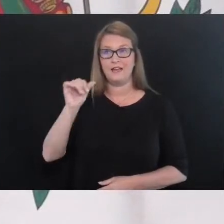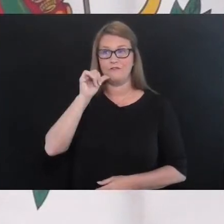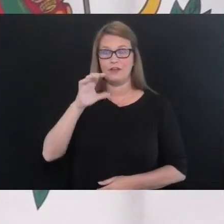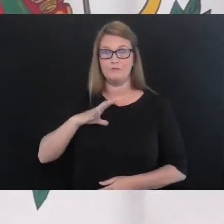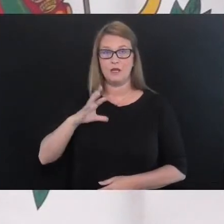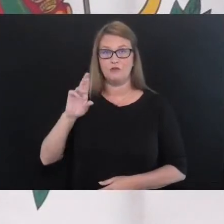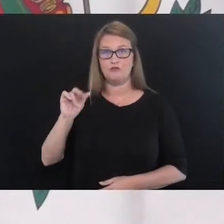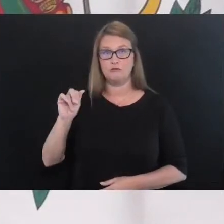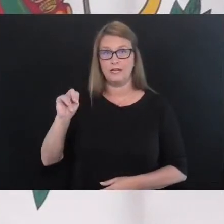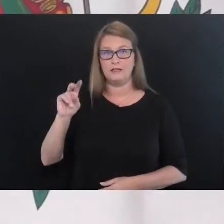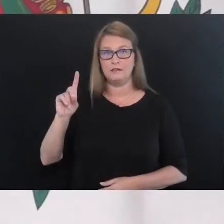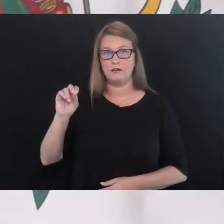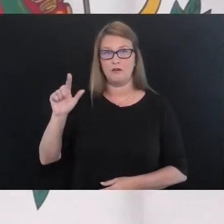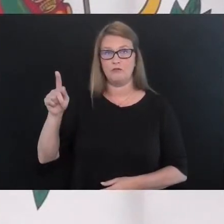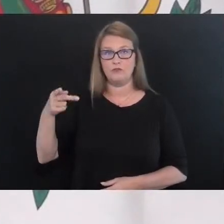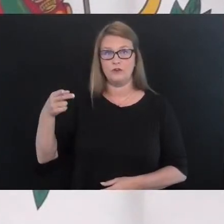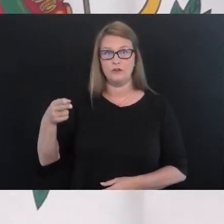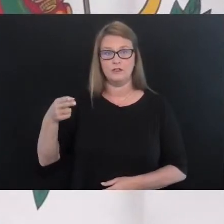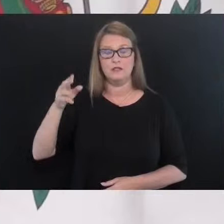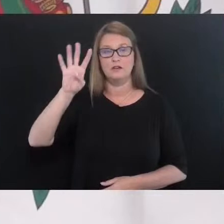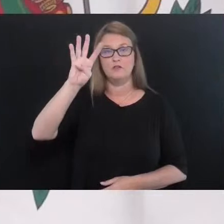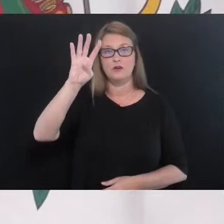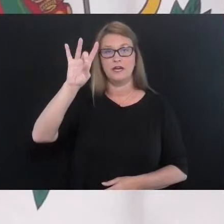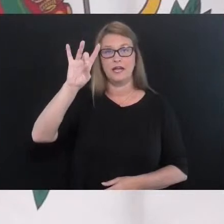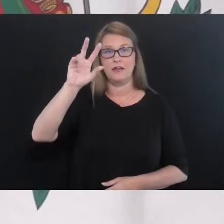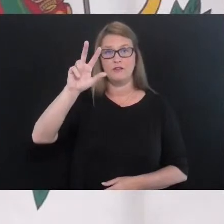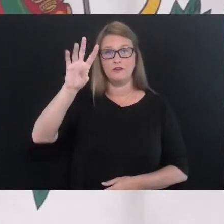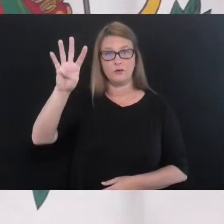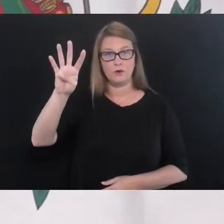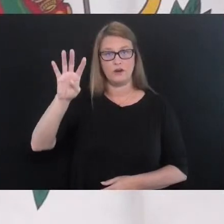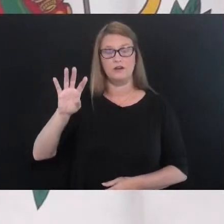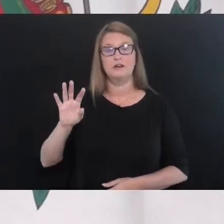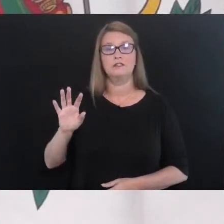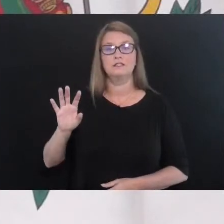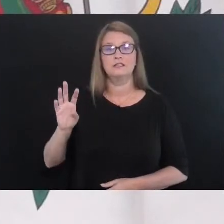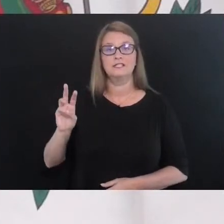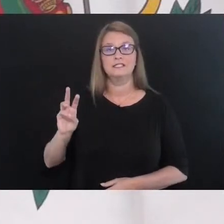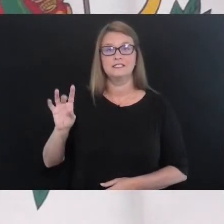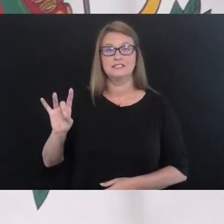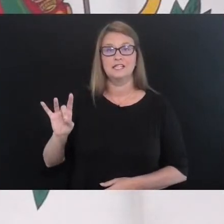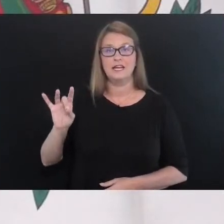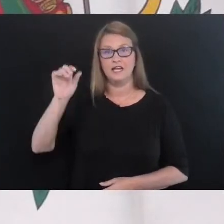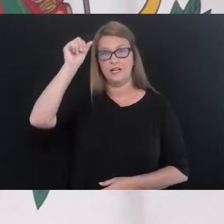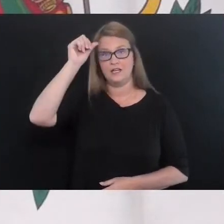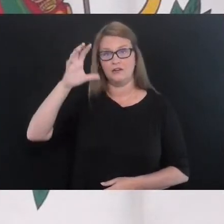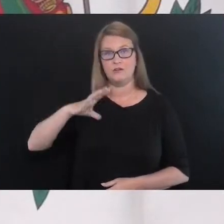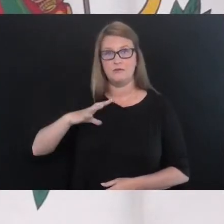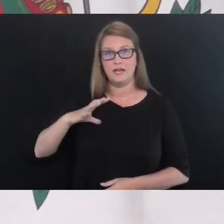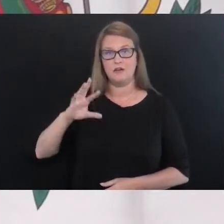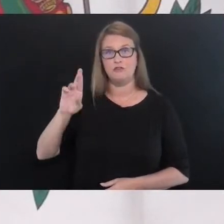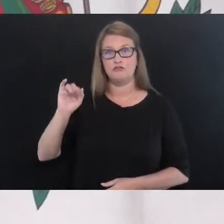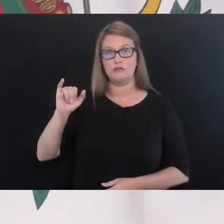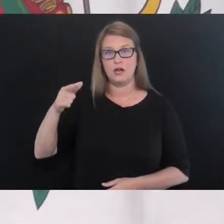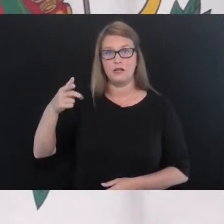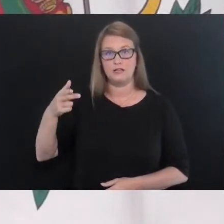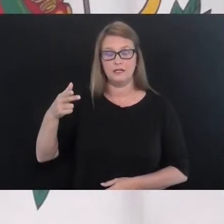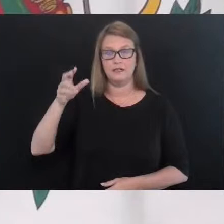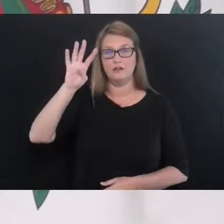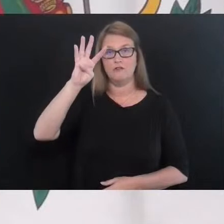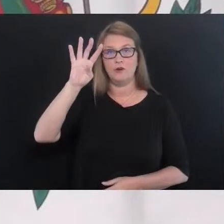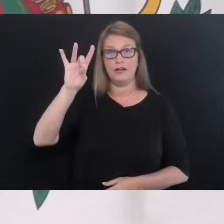female from Randolph County. The 4,834th death, a 68-year-old male from Raleigh County.